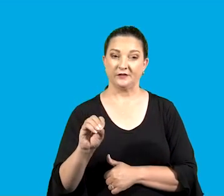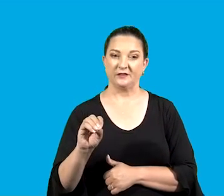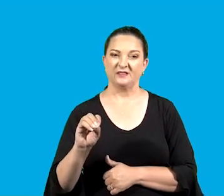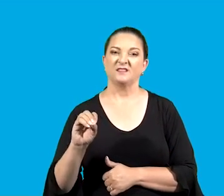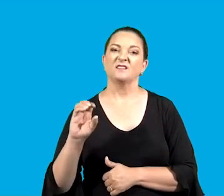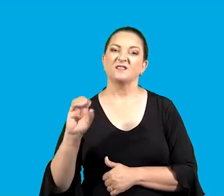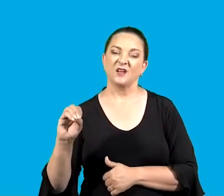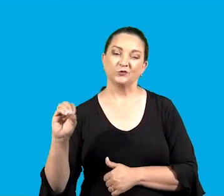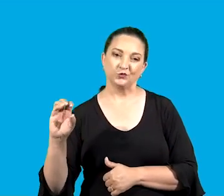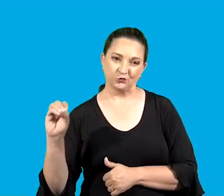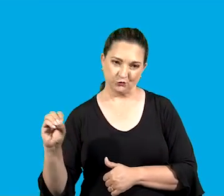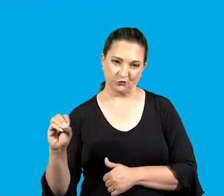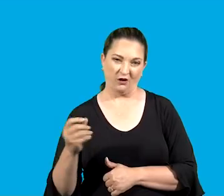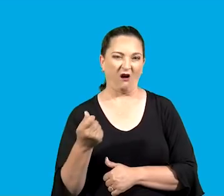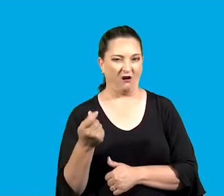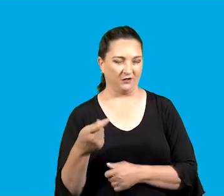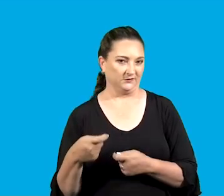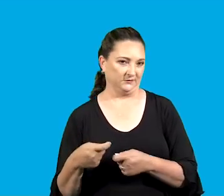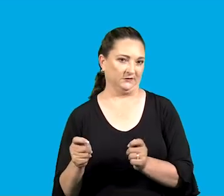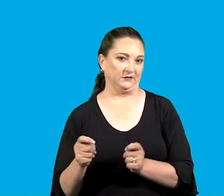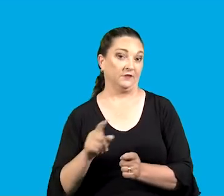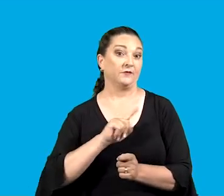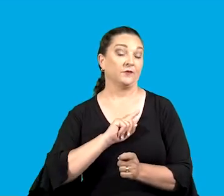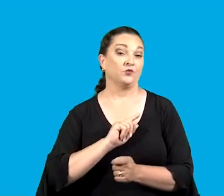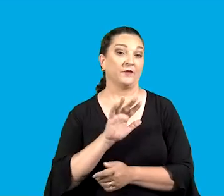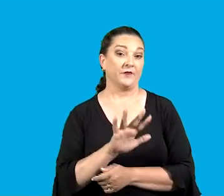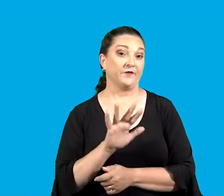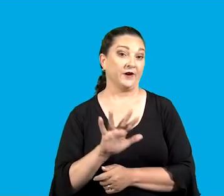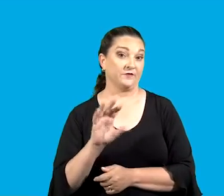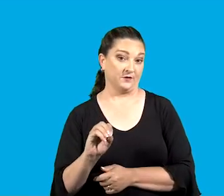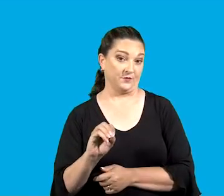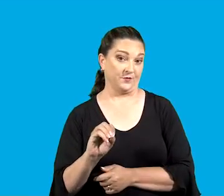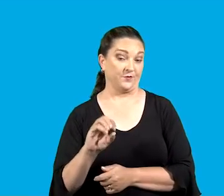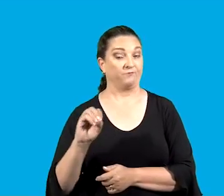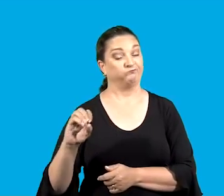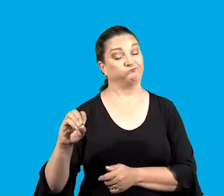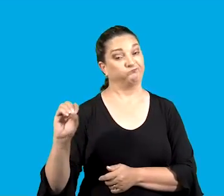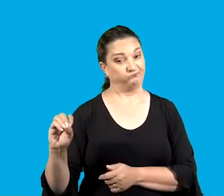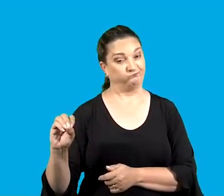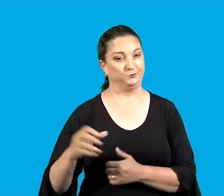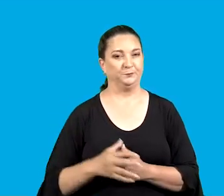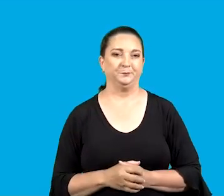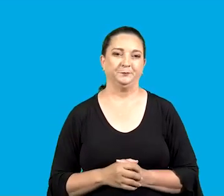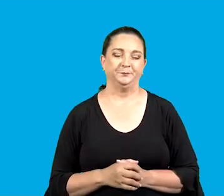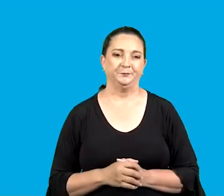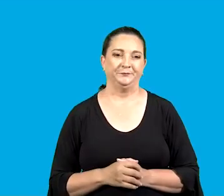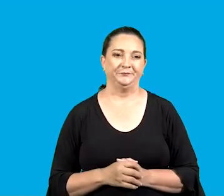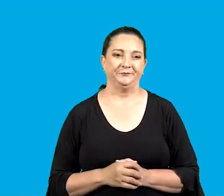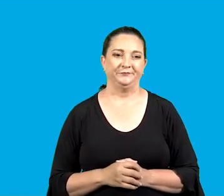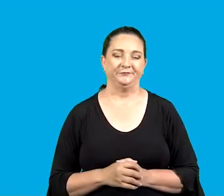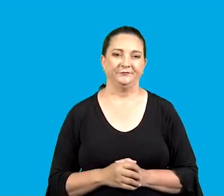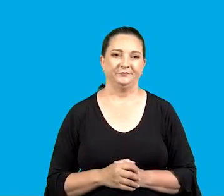550,000. So I come here. My cost of sales becomes 550,000. Now,